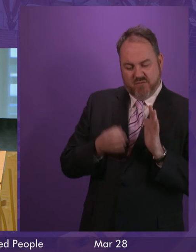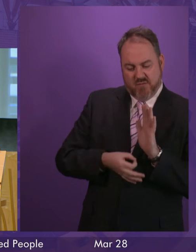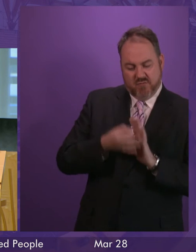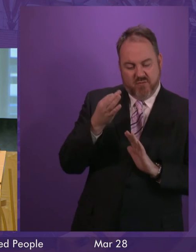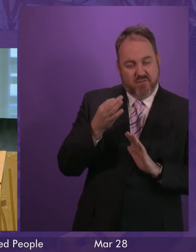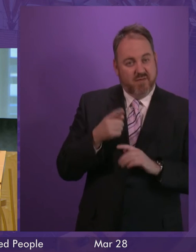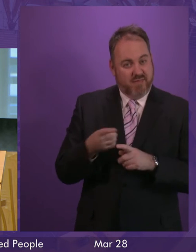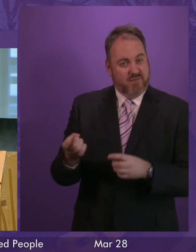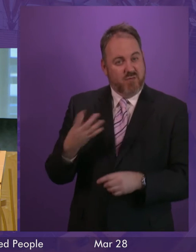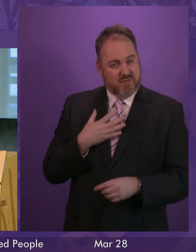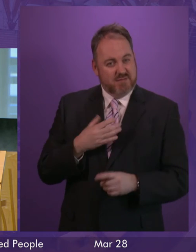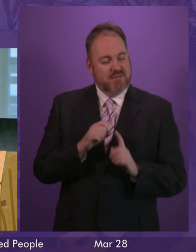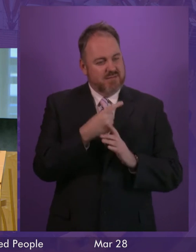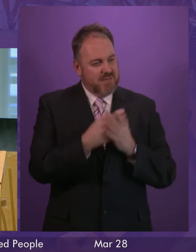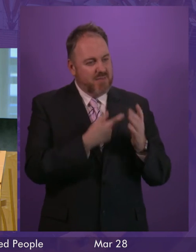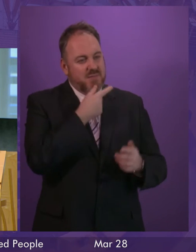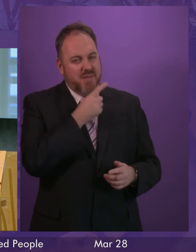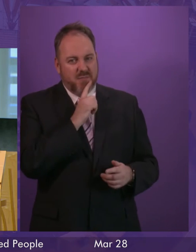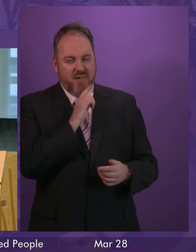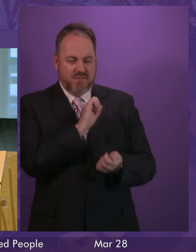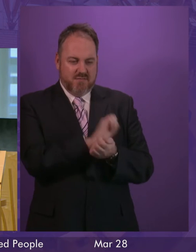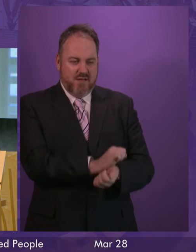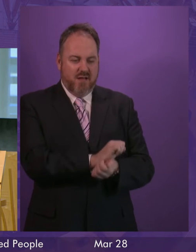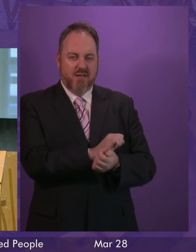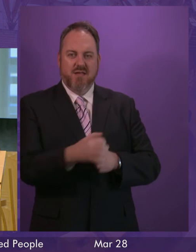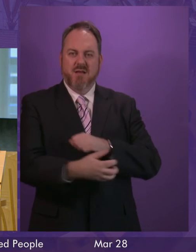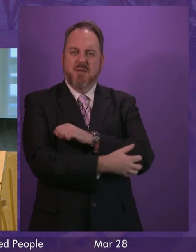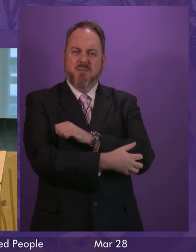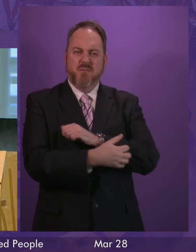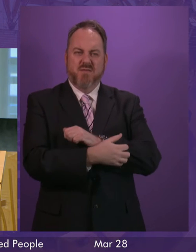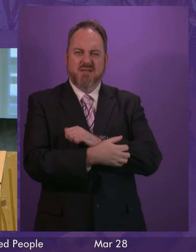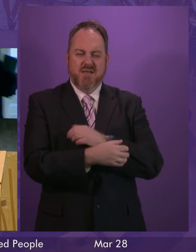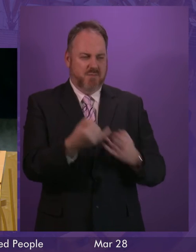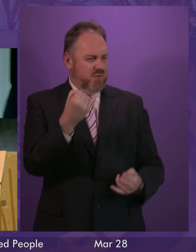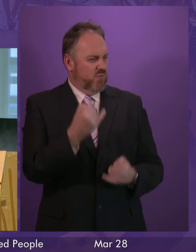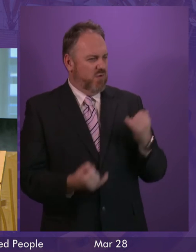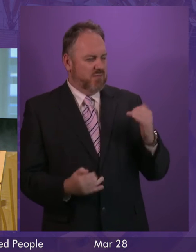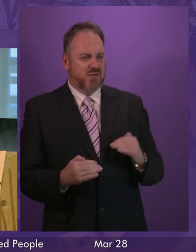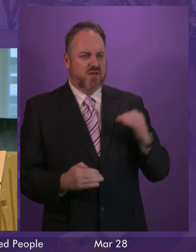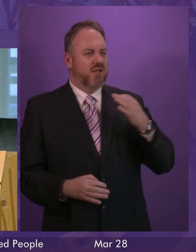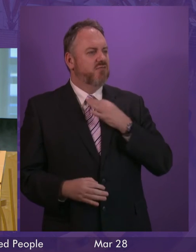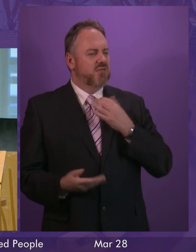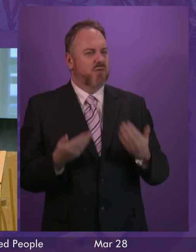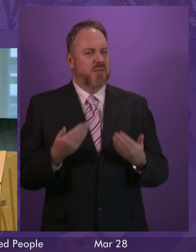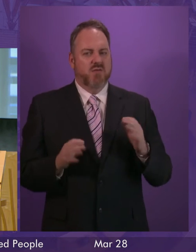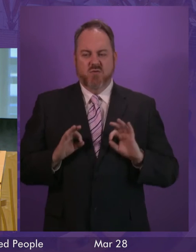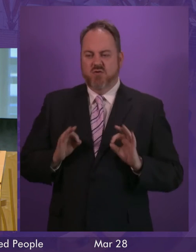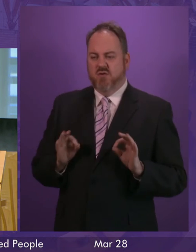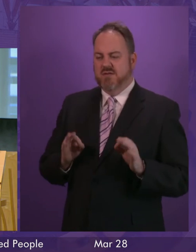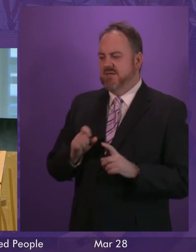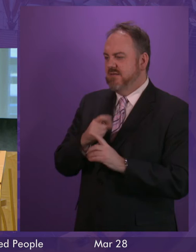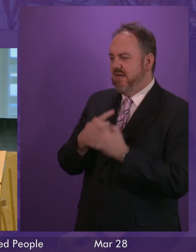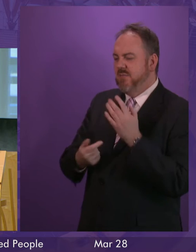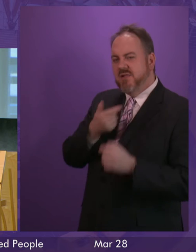people are still more likely to live in poverty than a non-disabled person. Indeed on average a disabled person in Scotland faces additional